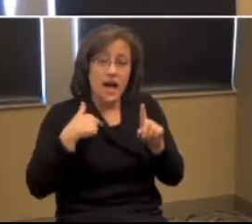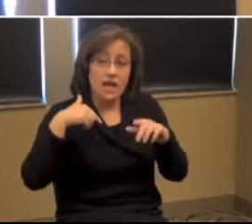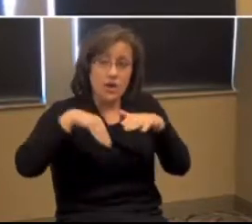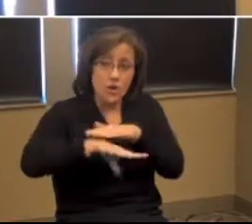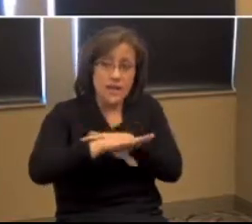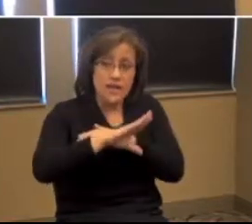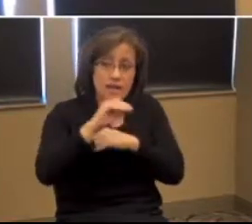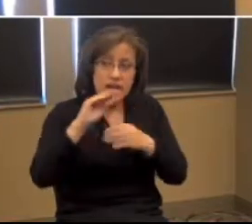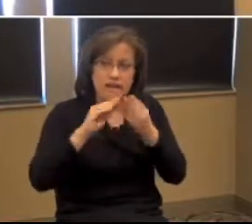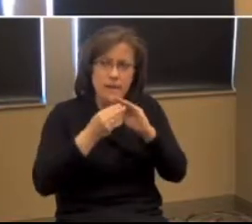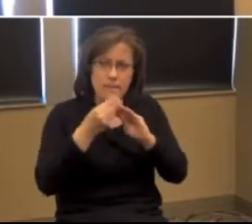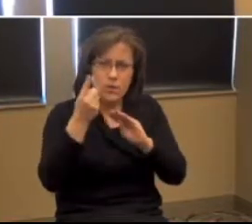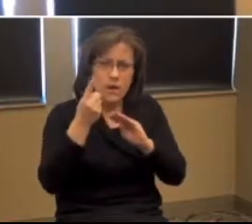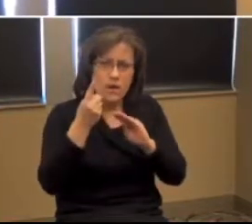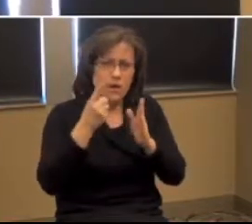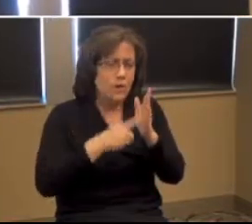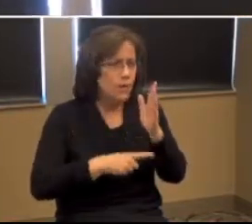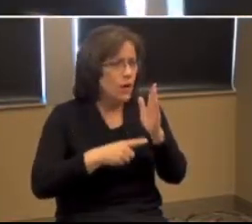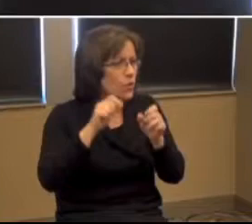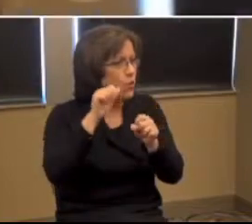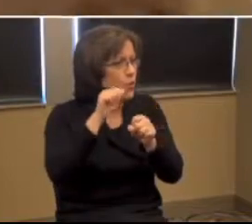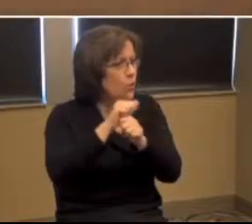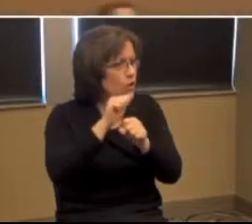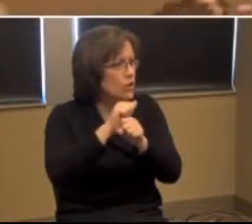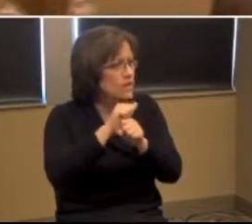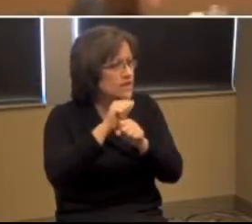and number one is always what work needs to be done